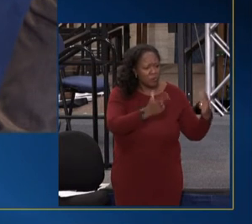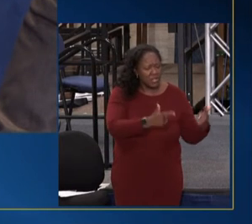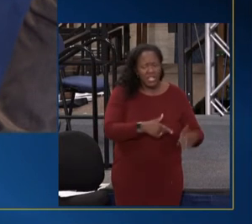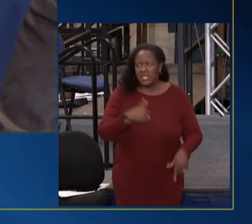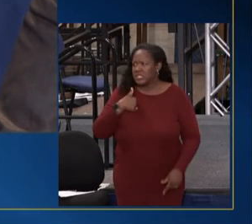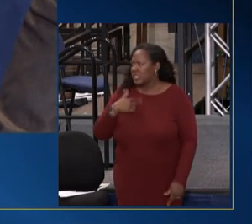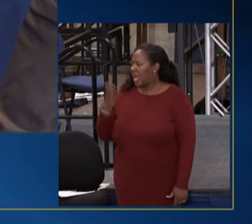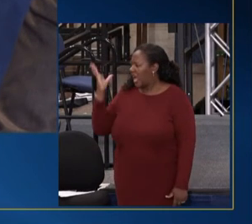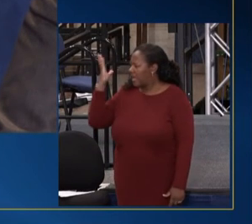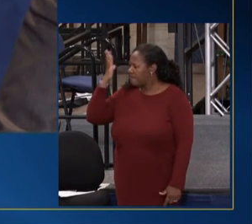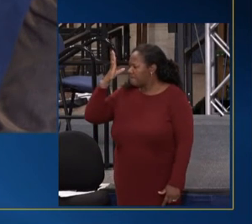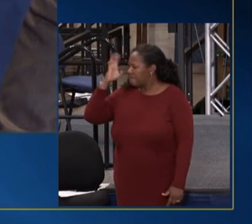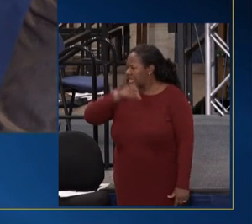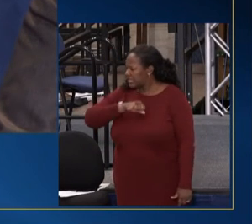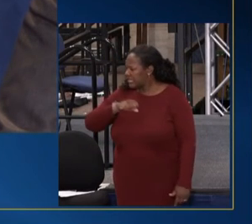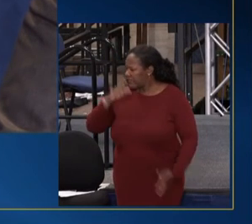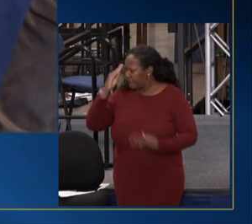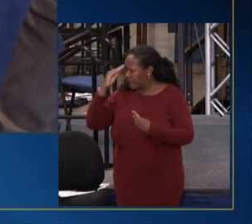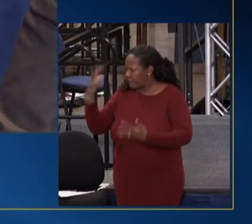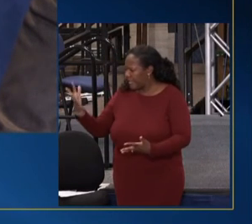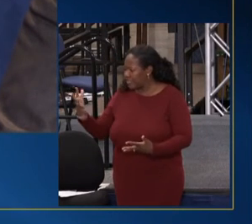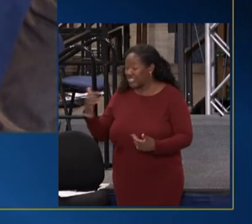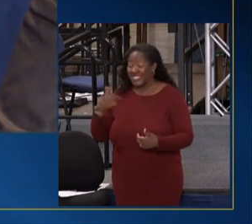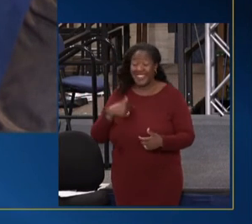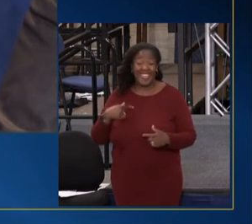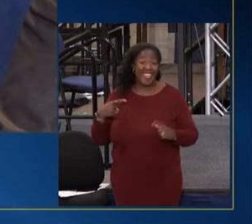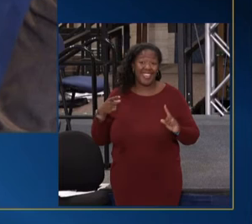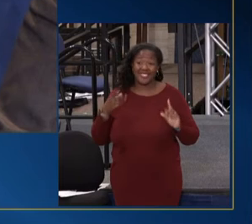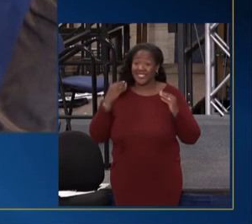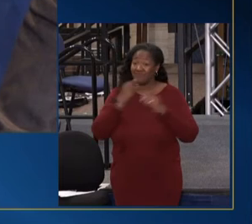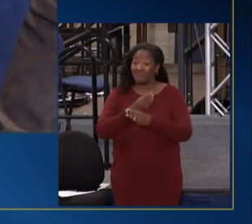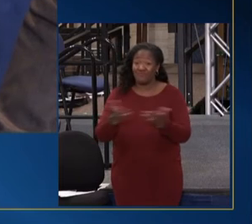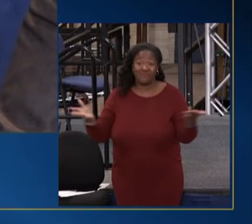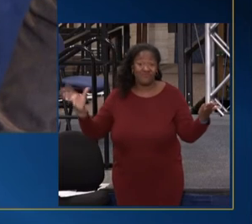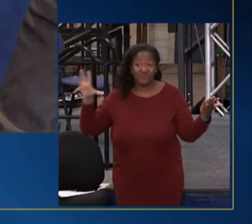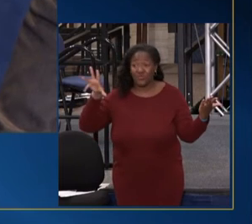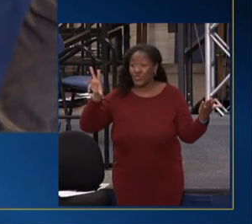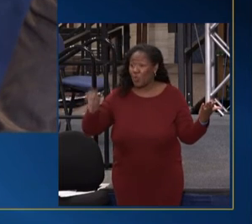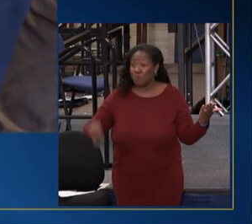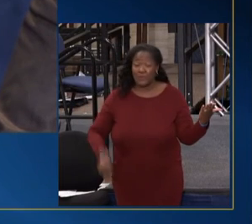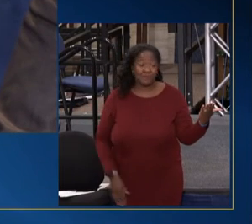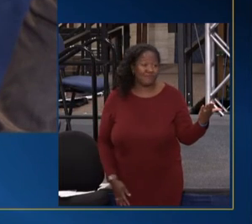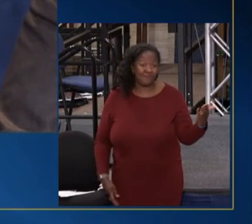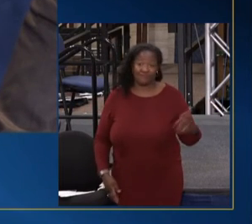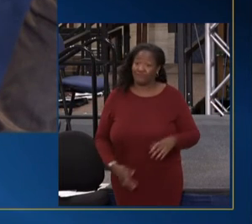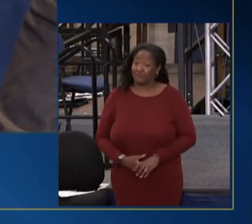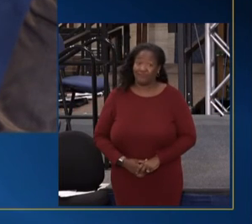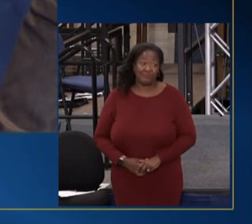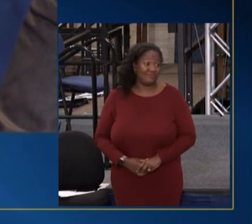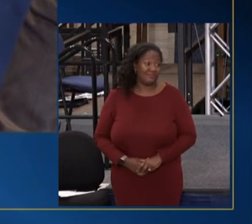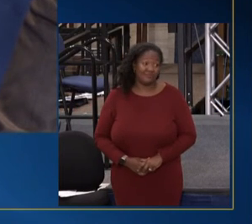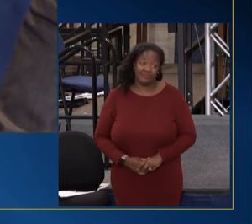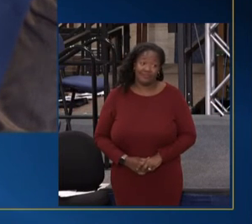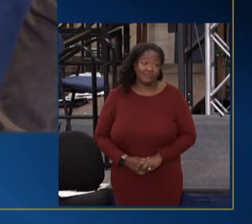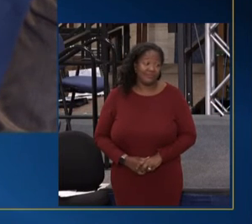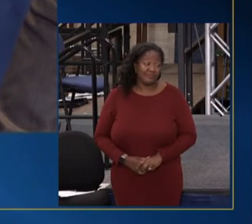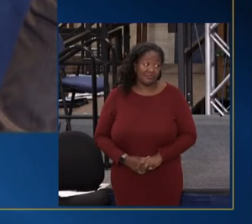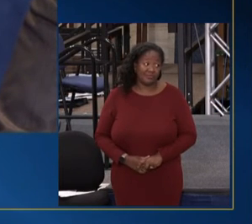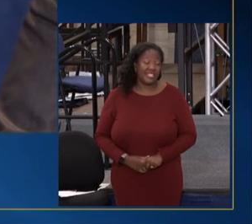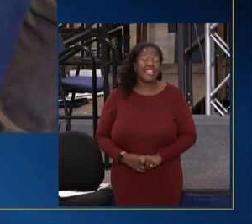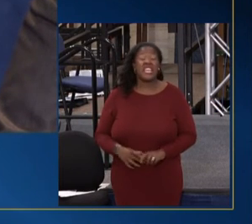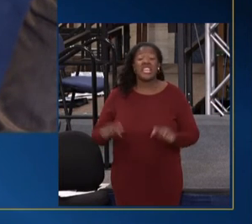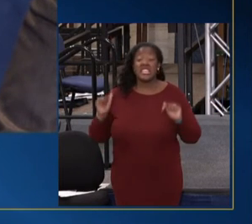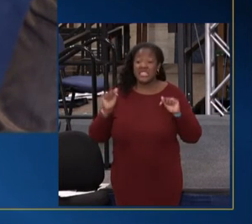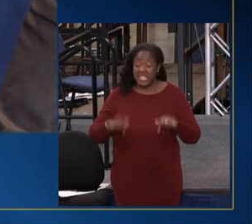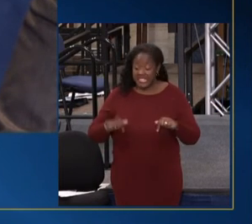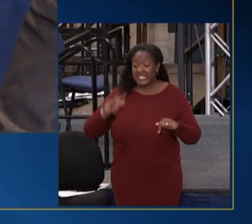that changed the game? And the spoiler alert is, nope, I didn't miss anything, right? So this is a